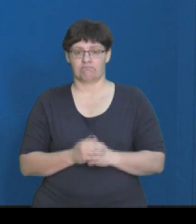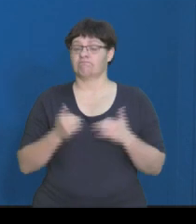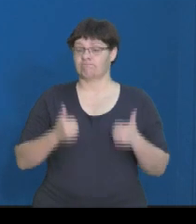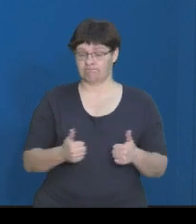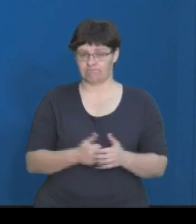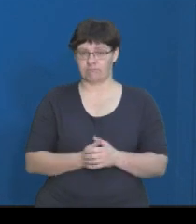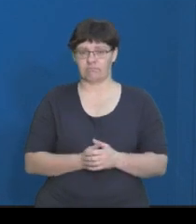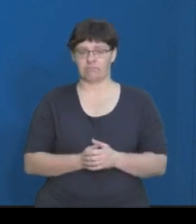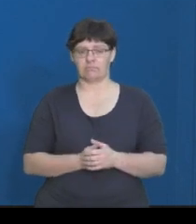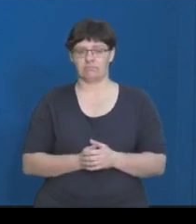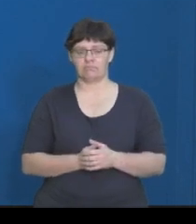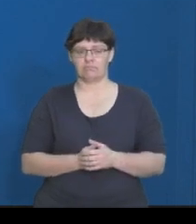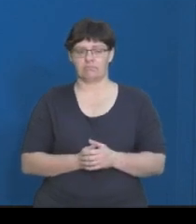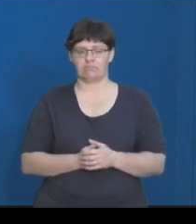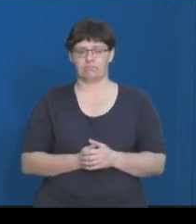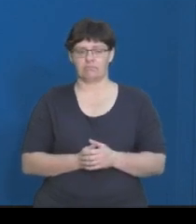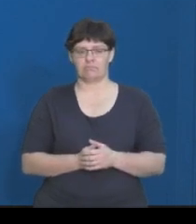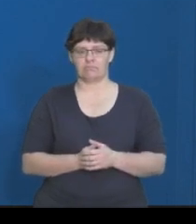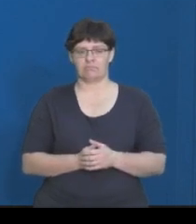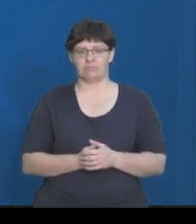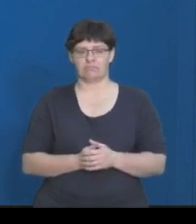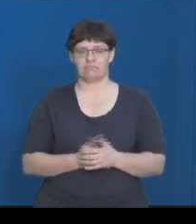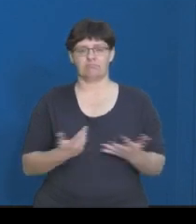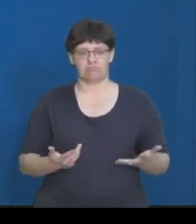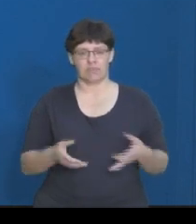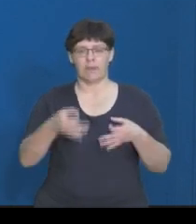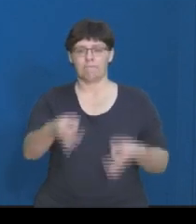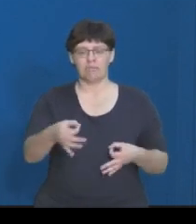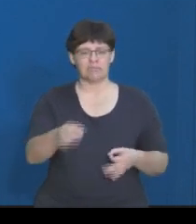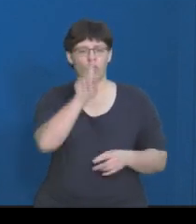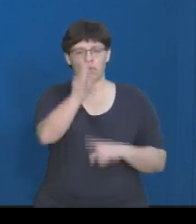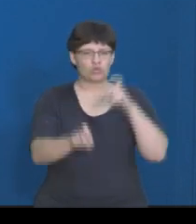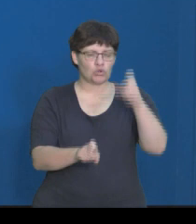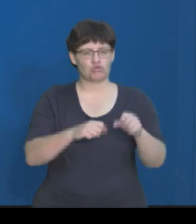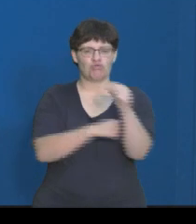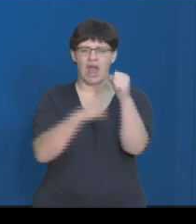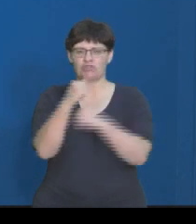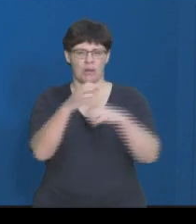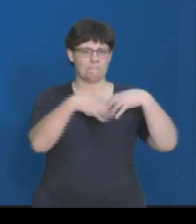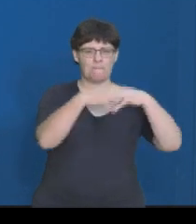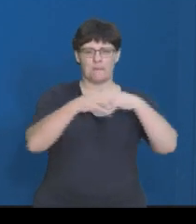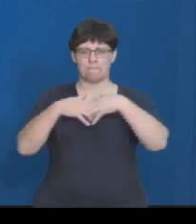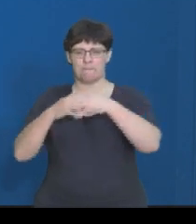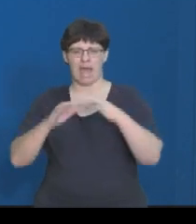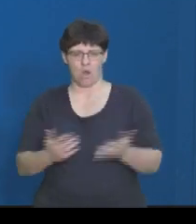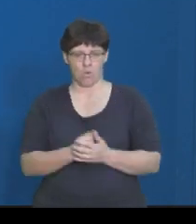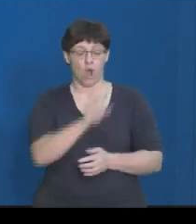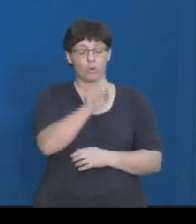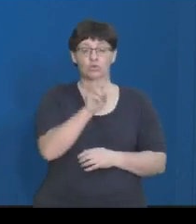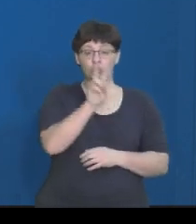Right. So how are the questions structured? Your question 2 is